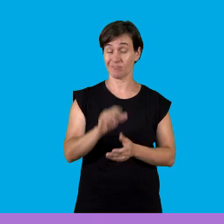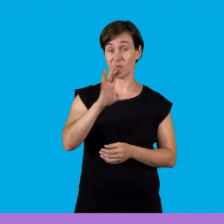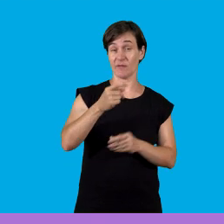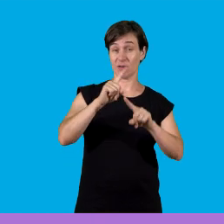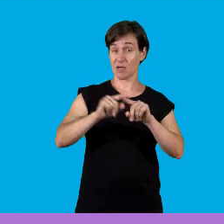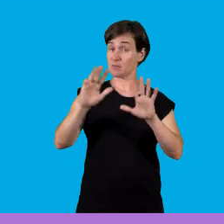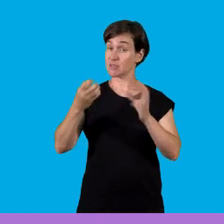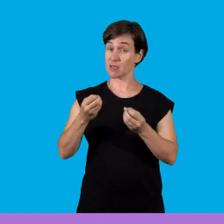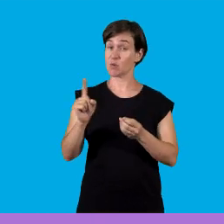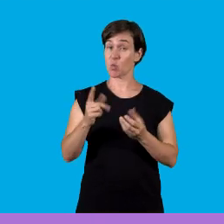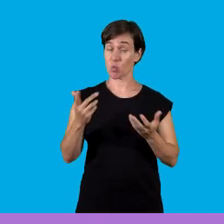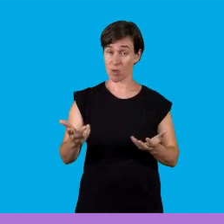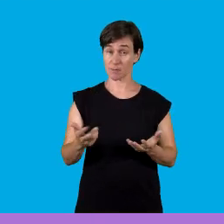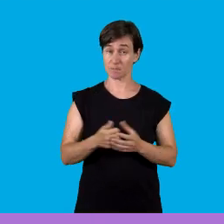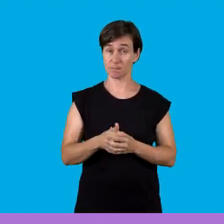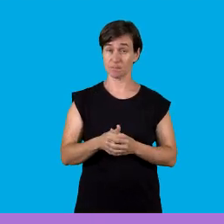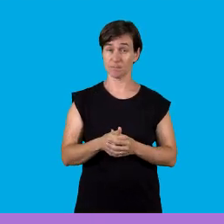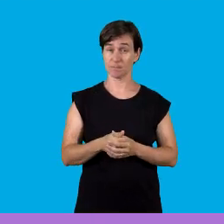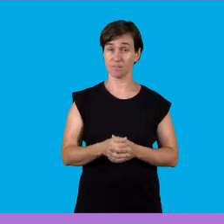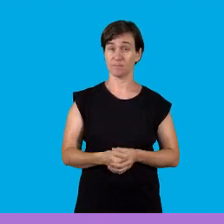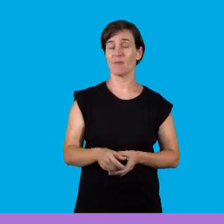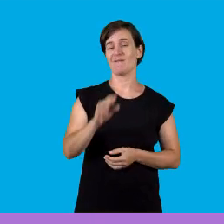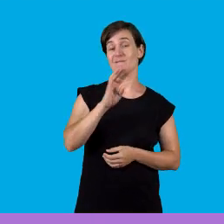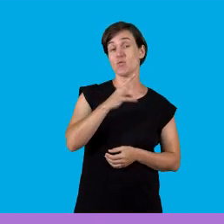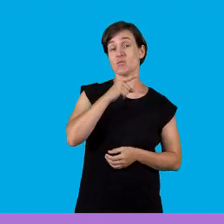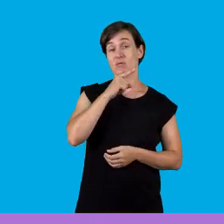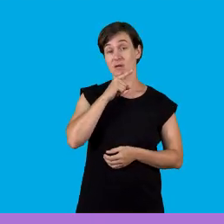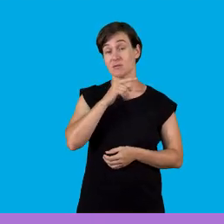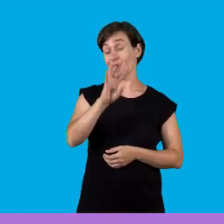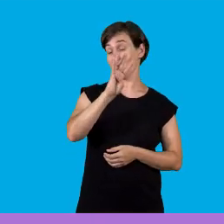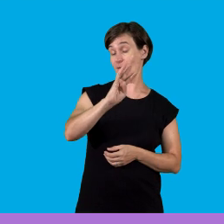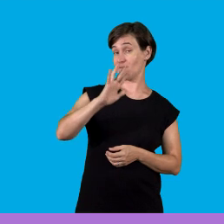in 50 multiplied by 90. So that will give me